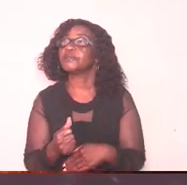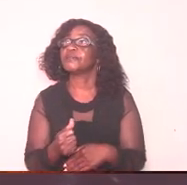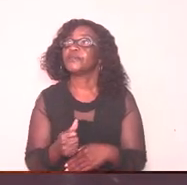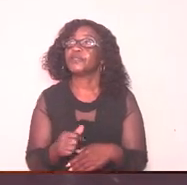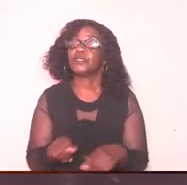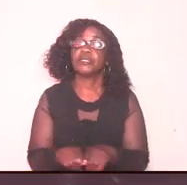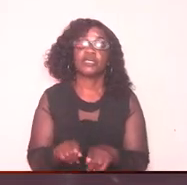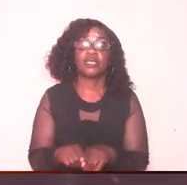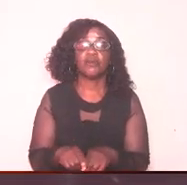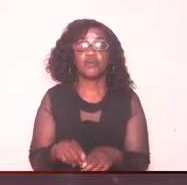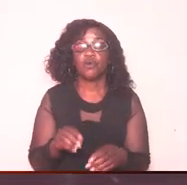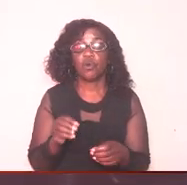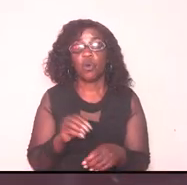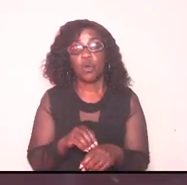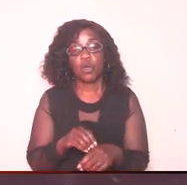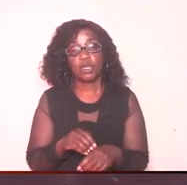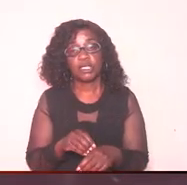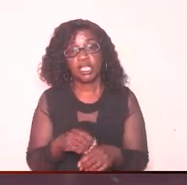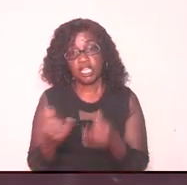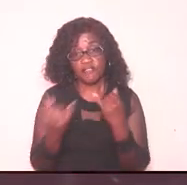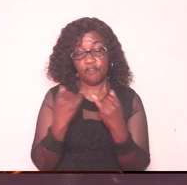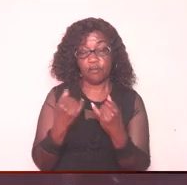We're hammering on informed decisions.